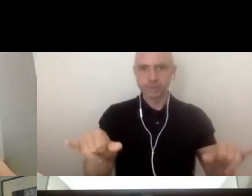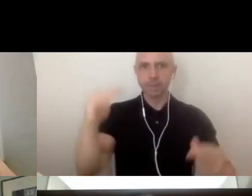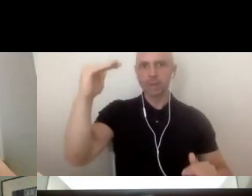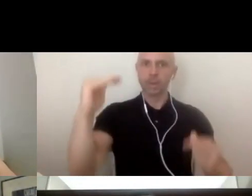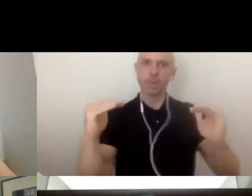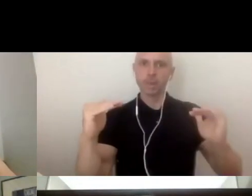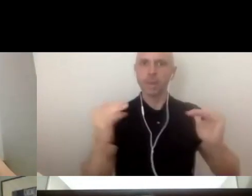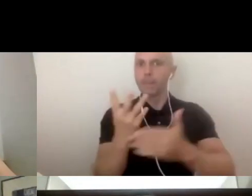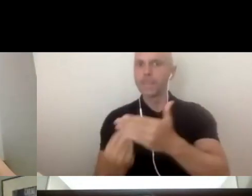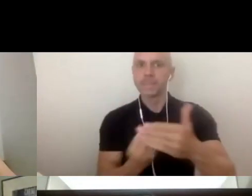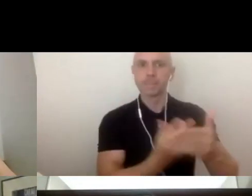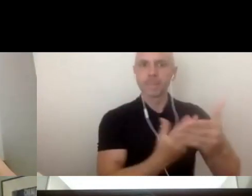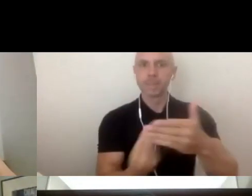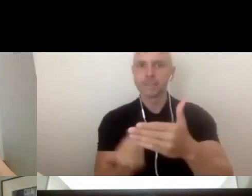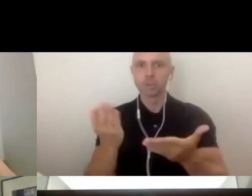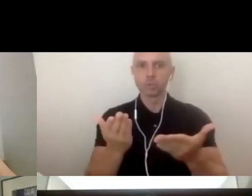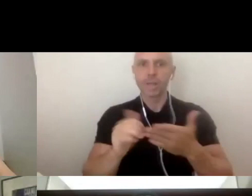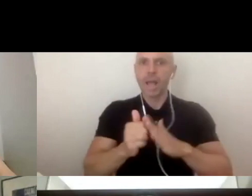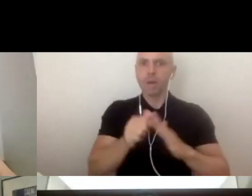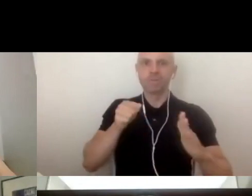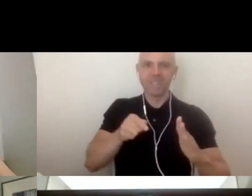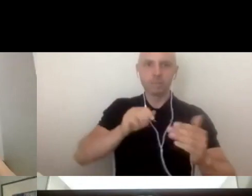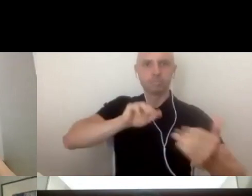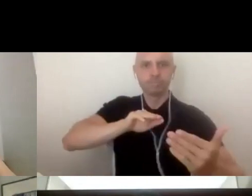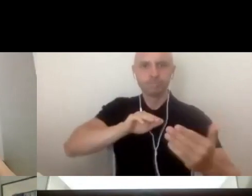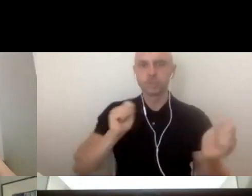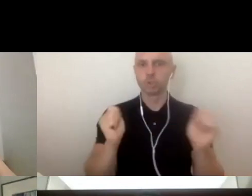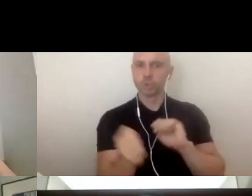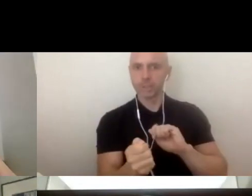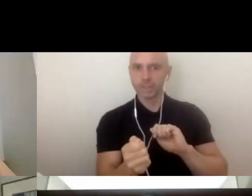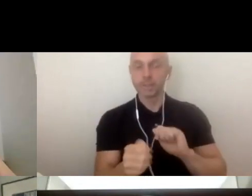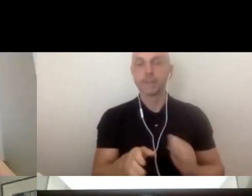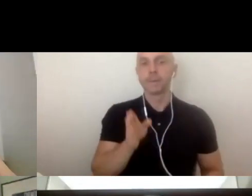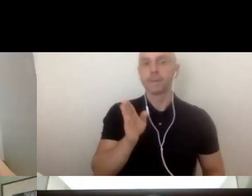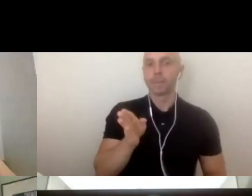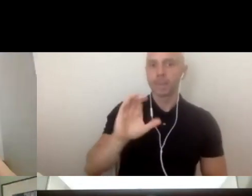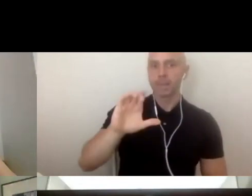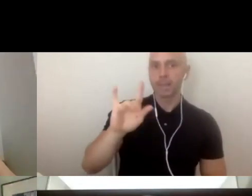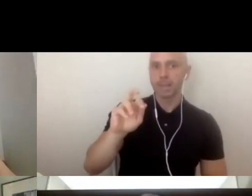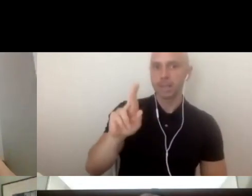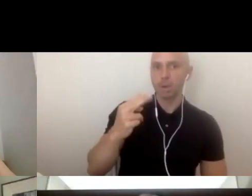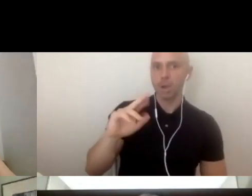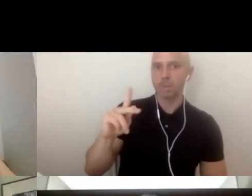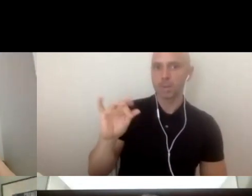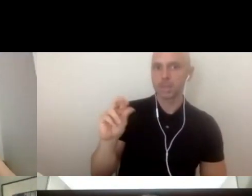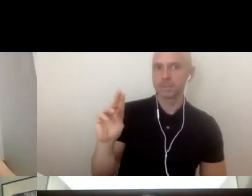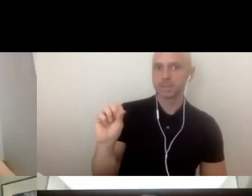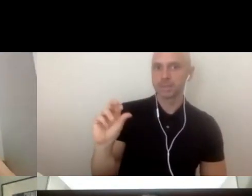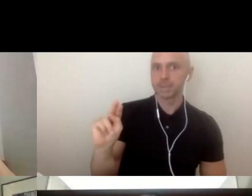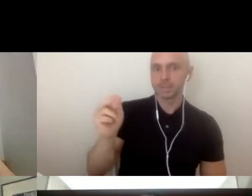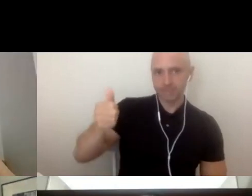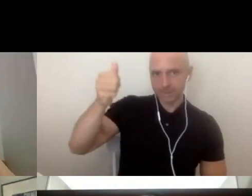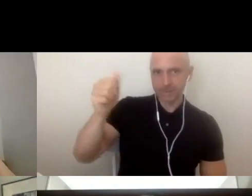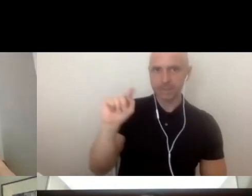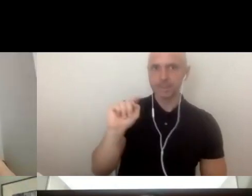alike. The structure for today's session: Claire Hopkinson, the Director, TAC Director and CEO,